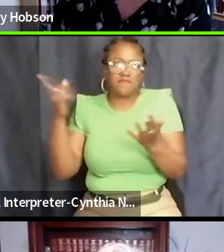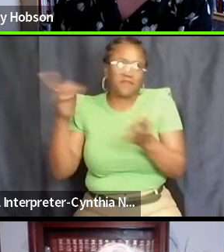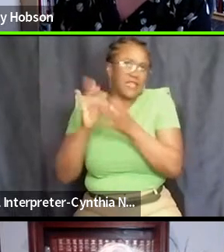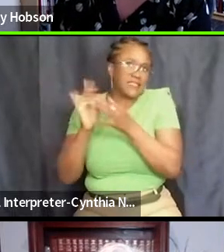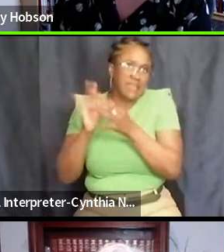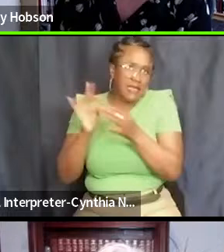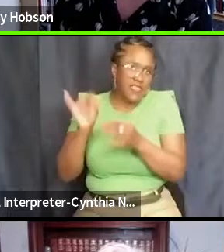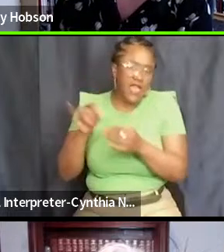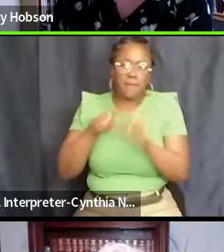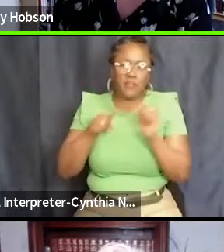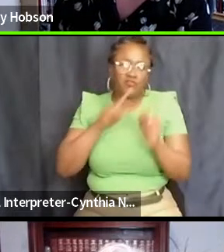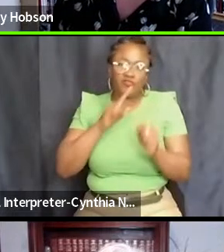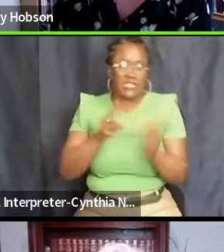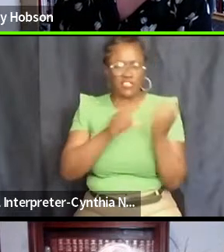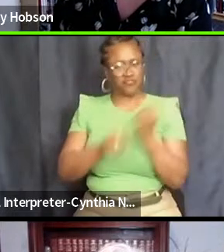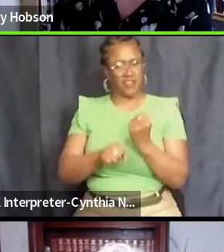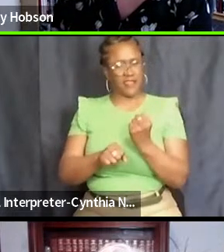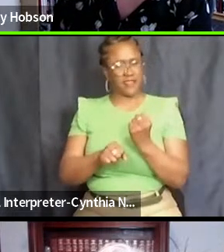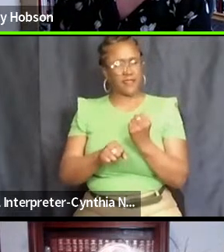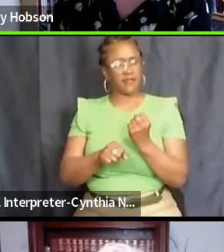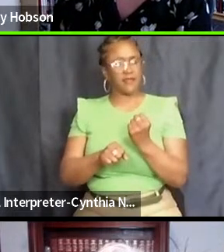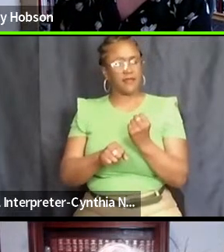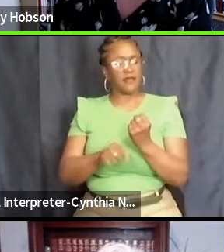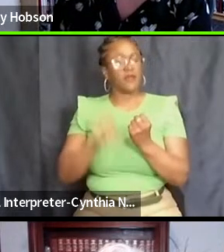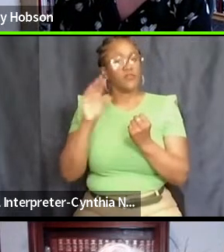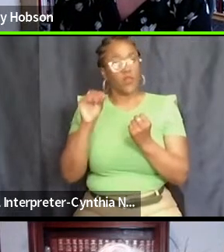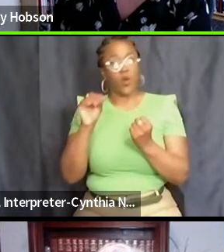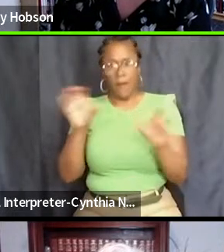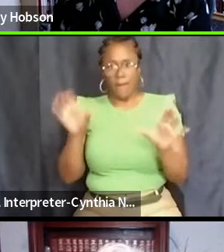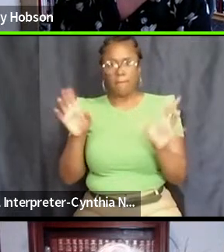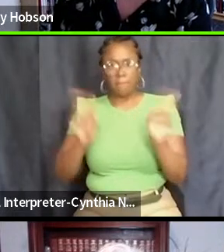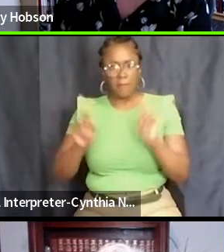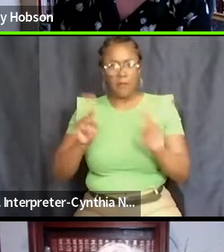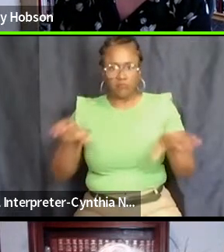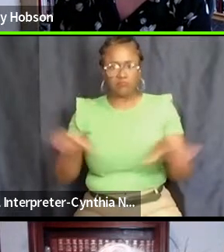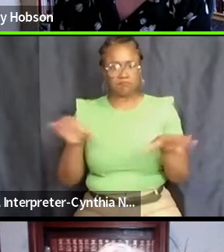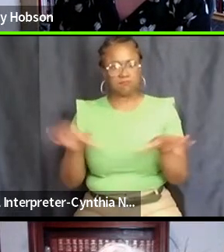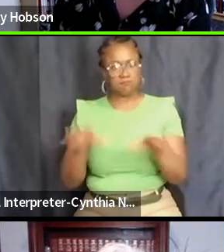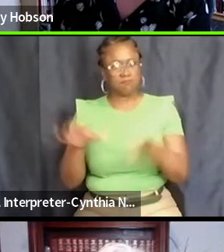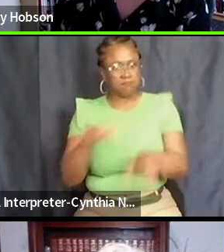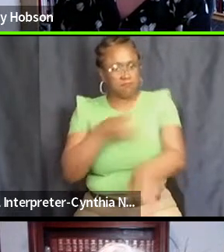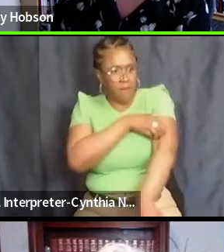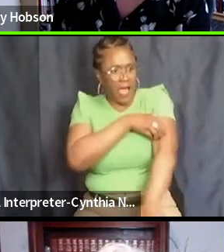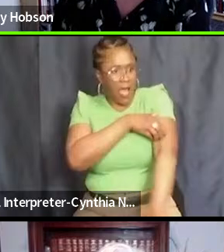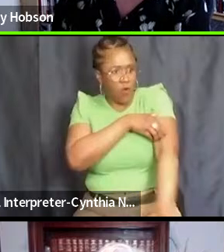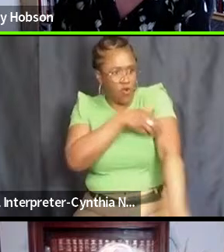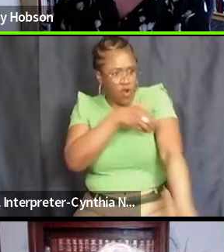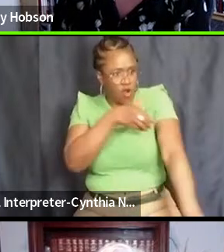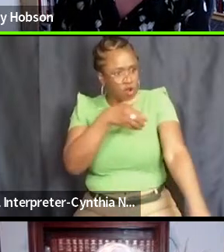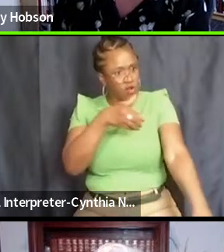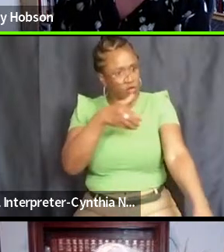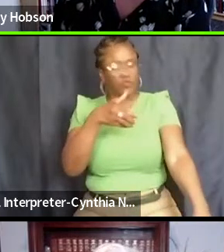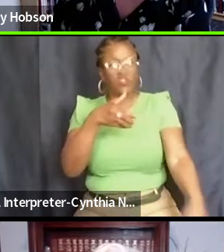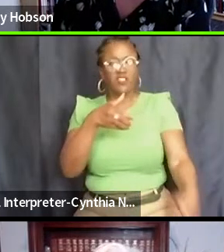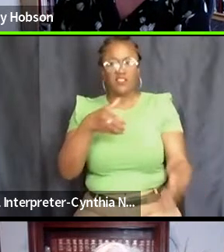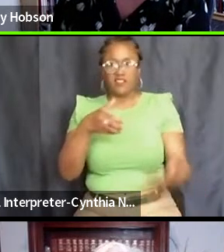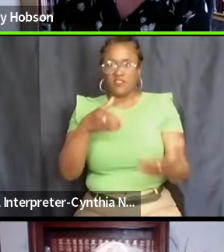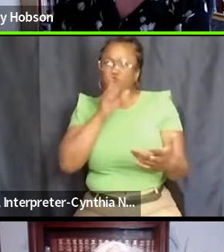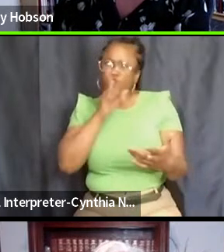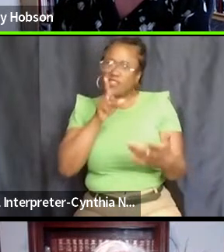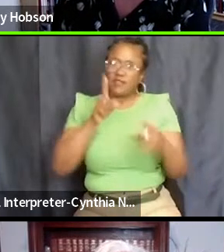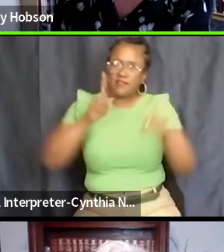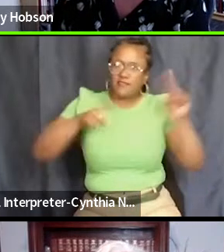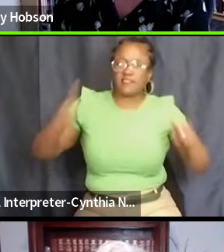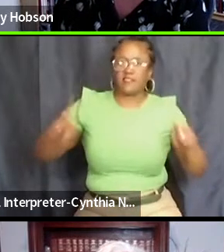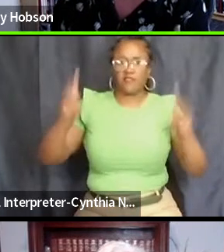but really a strength. So that activists were increasingly drawing power from making links across different kinds of issues